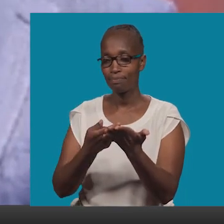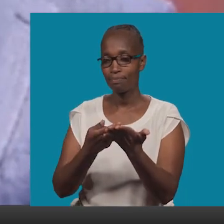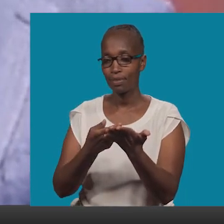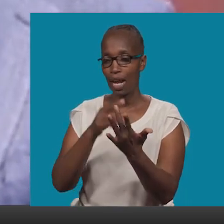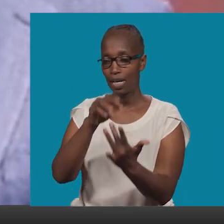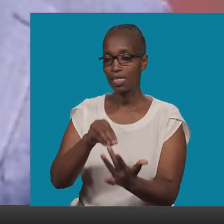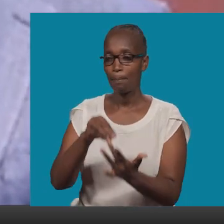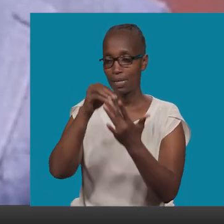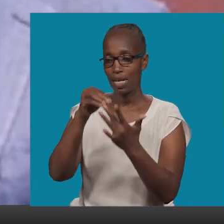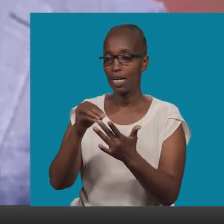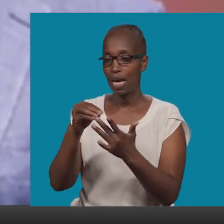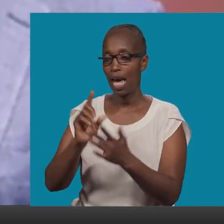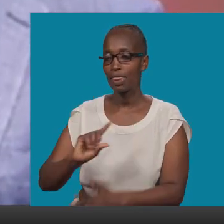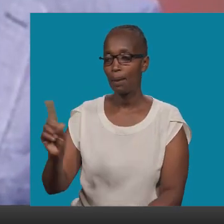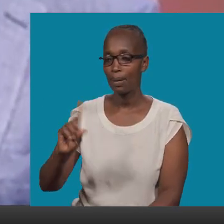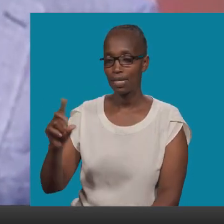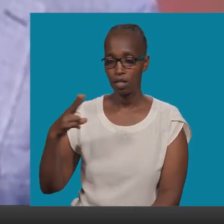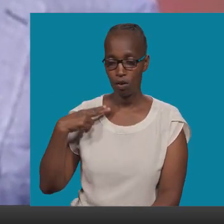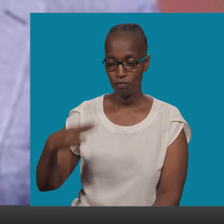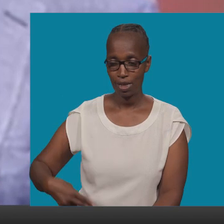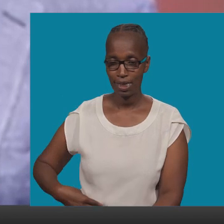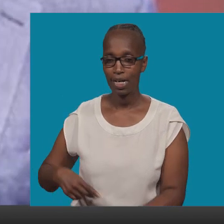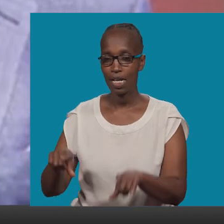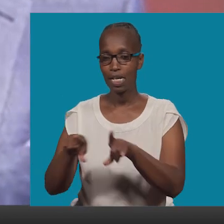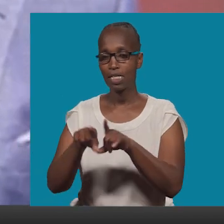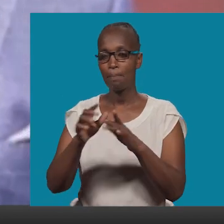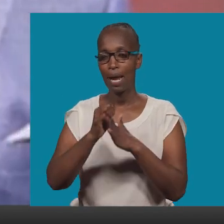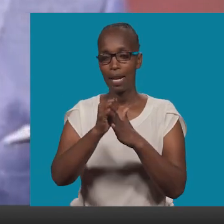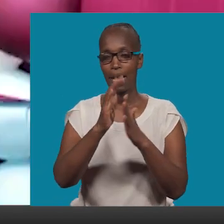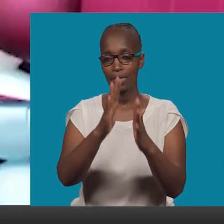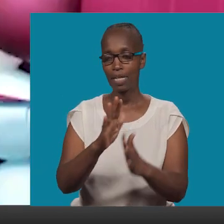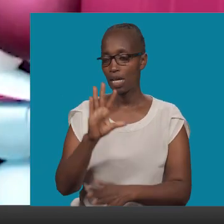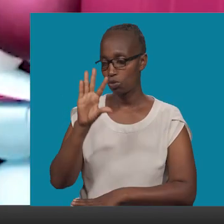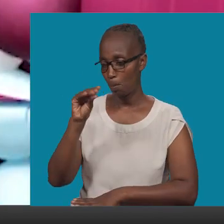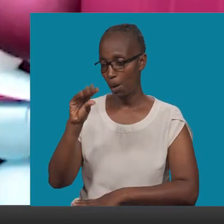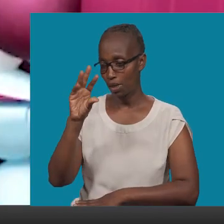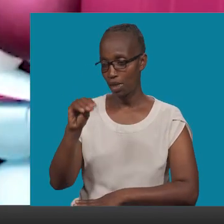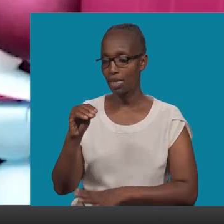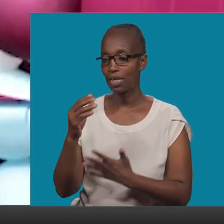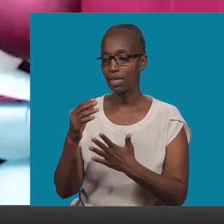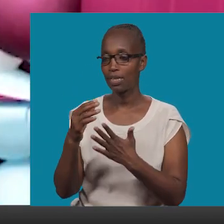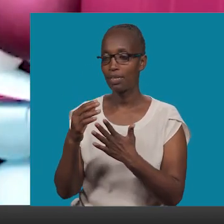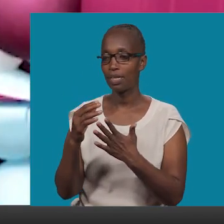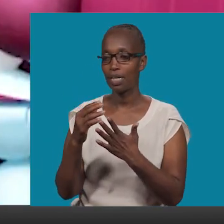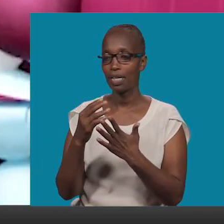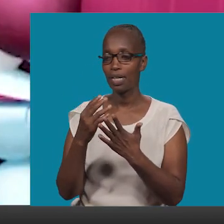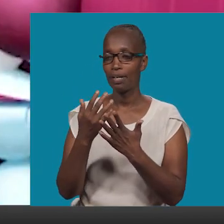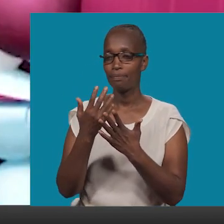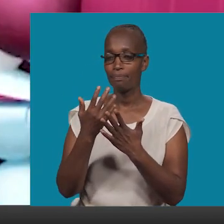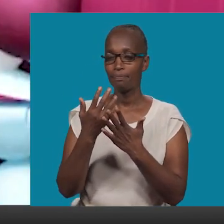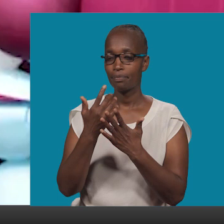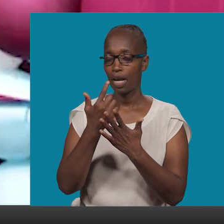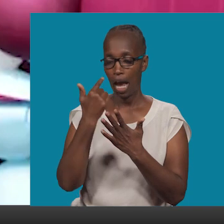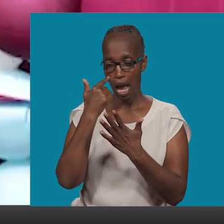especially in the delivery of health to our people. Viongozi hao walikuwa wanazungumza katika hafla ya